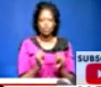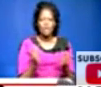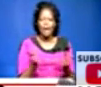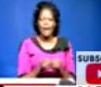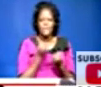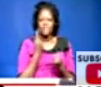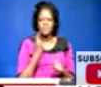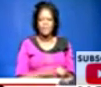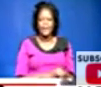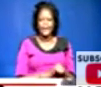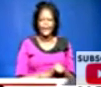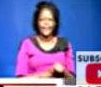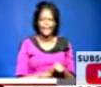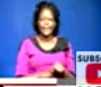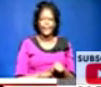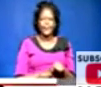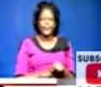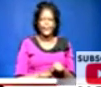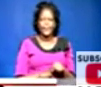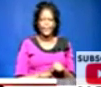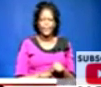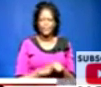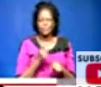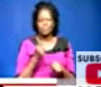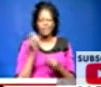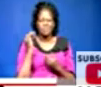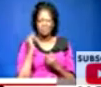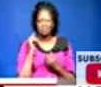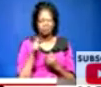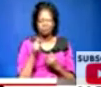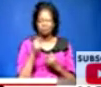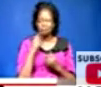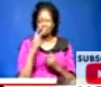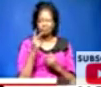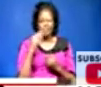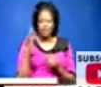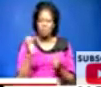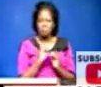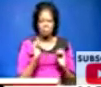Kaptumo Kaboy. Na tutaki kutarajia kuona maafa mengine